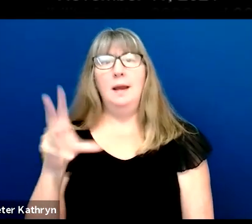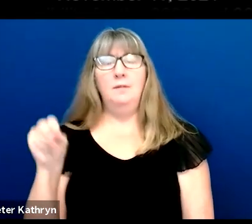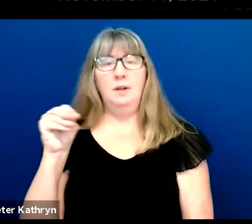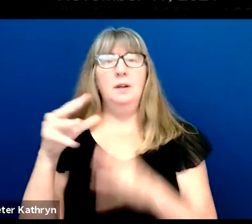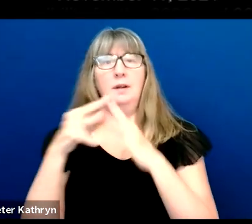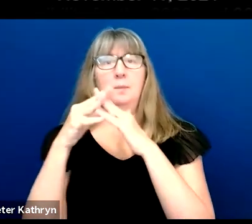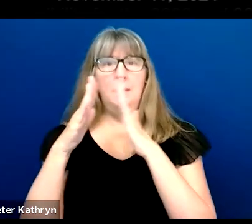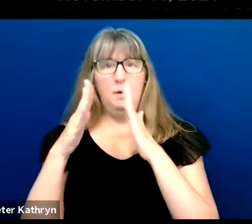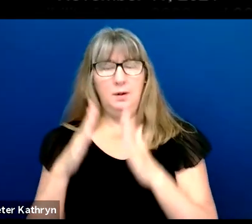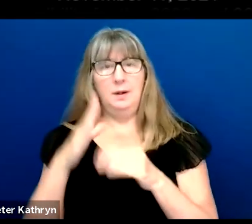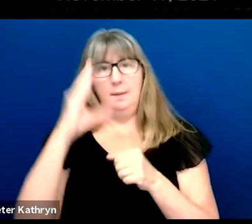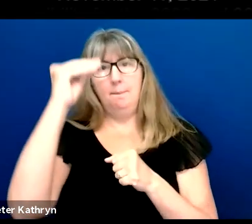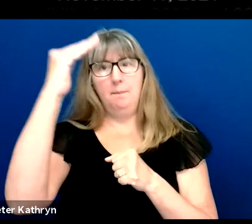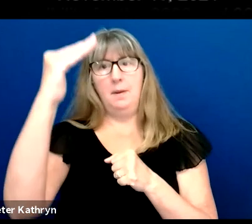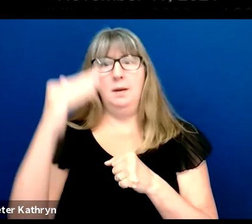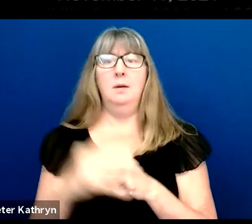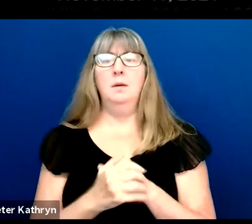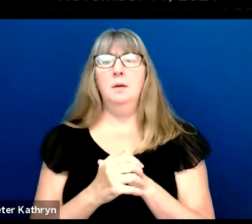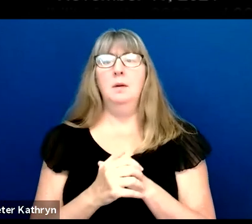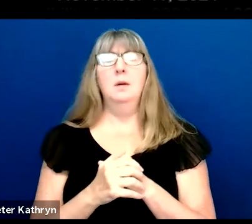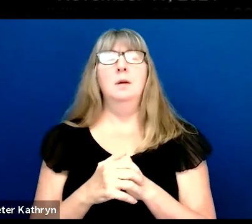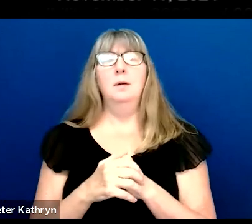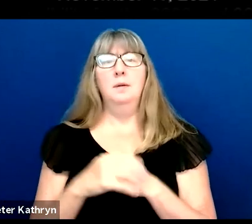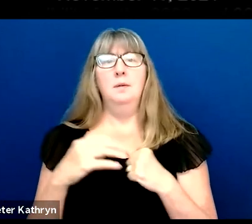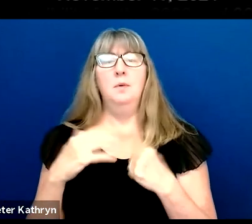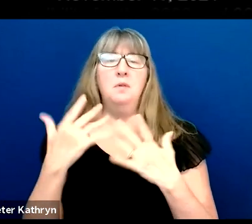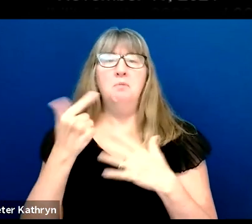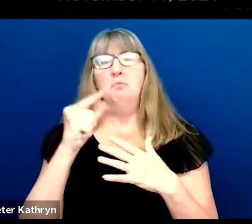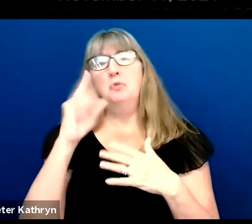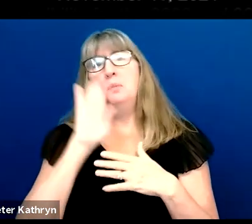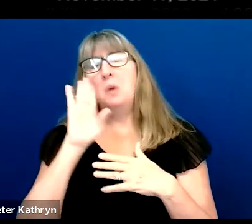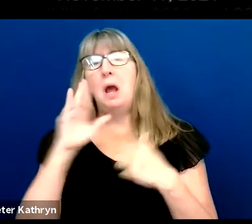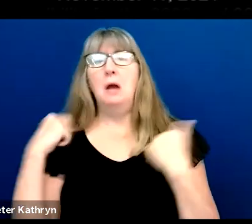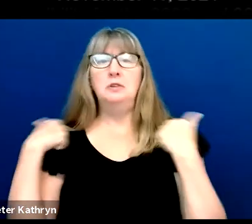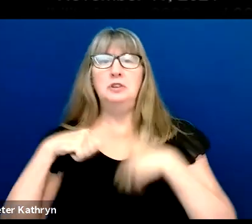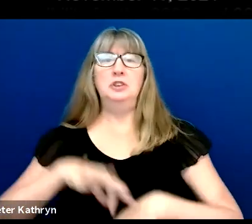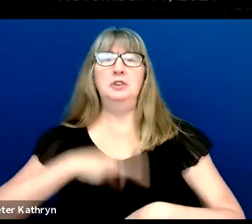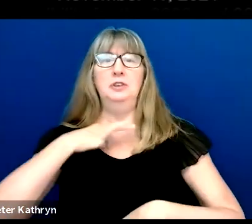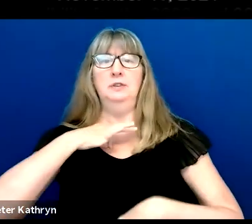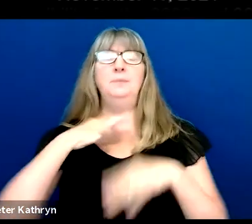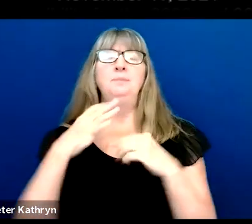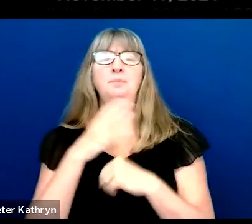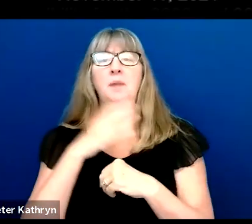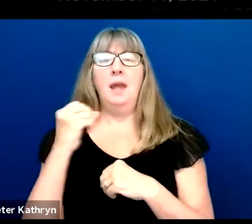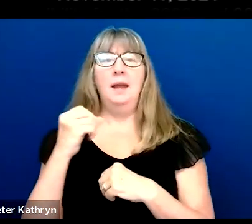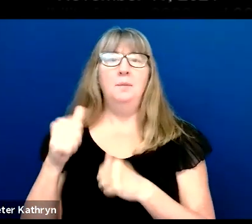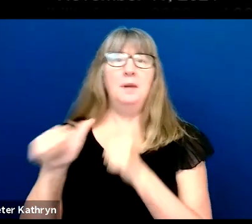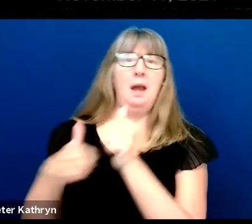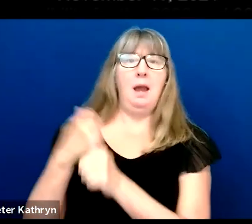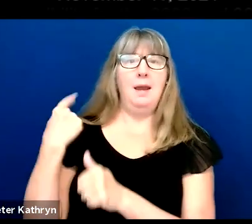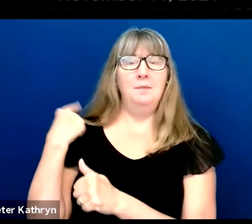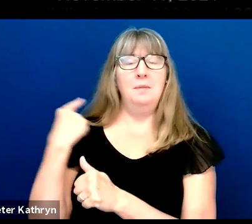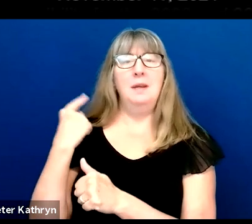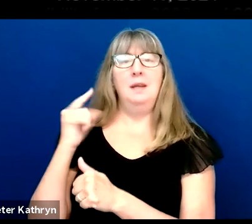with wearing an olive quarter zip jacket in front of a virtual background of the Northern Lights.